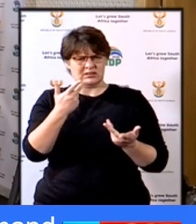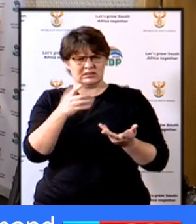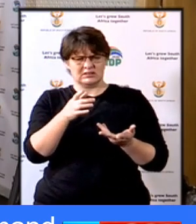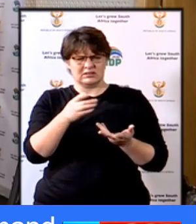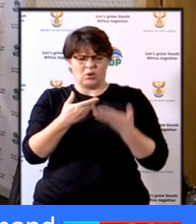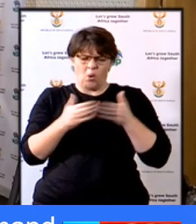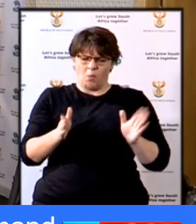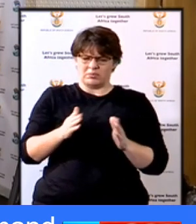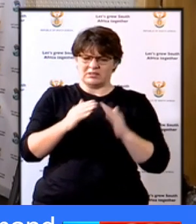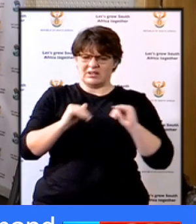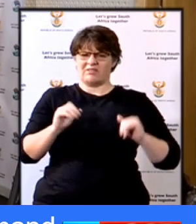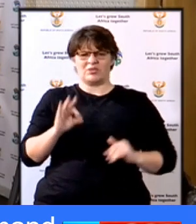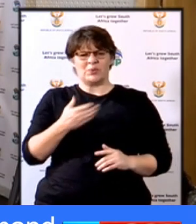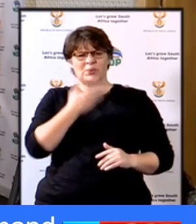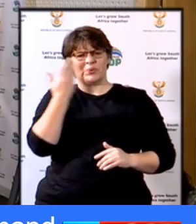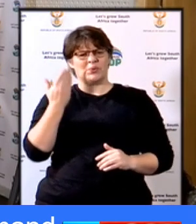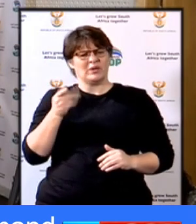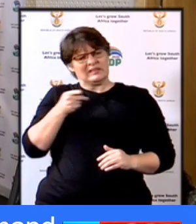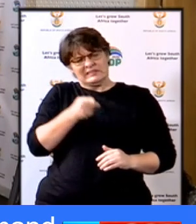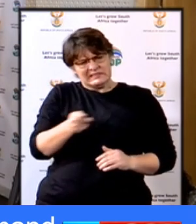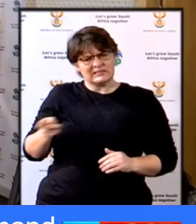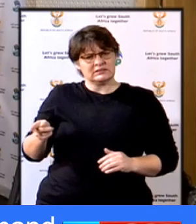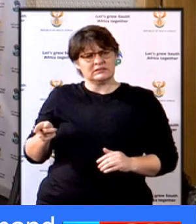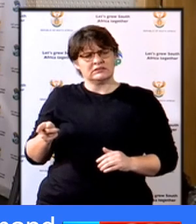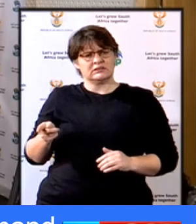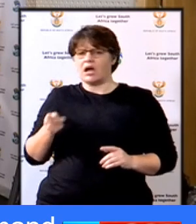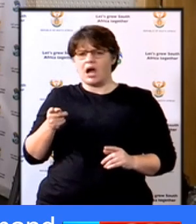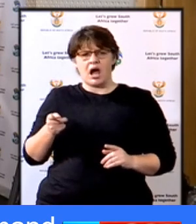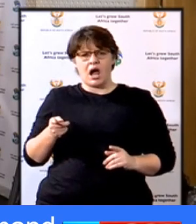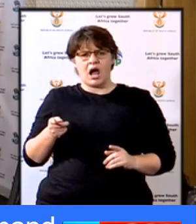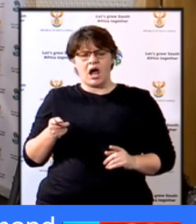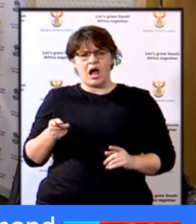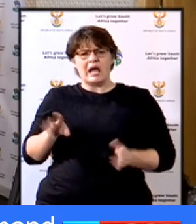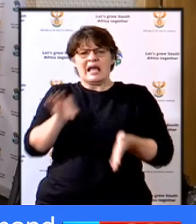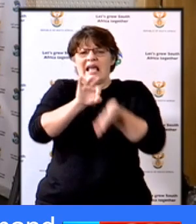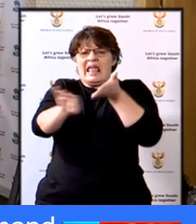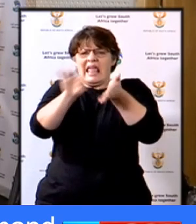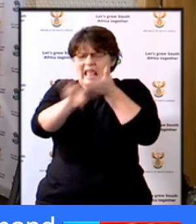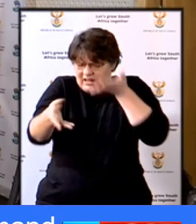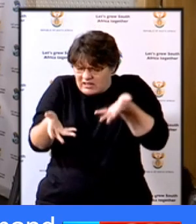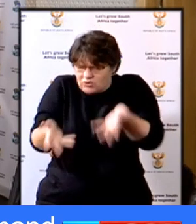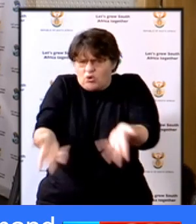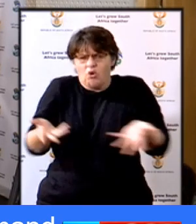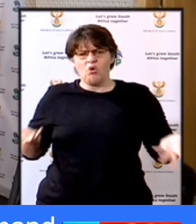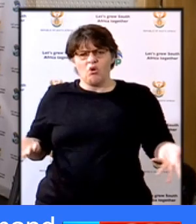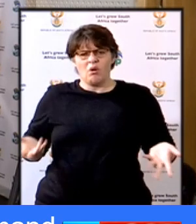3? These are industries which are arguably highly sanitary.